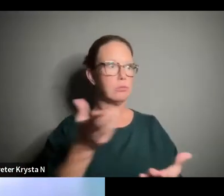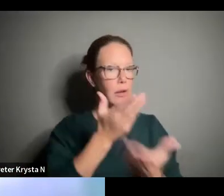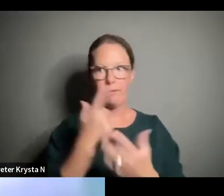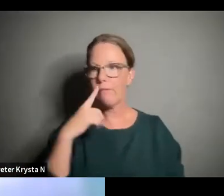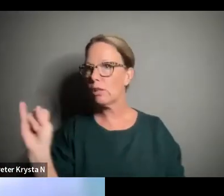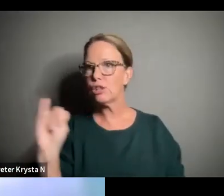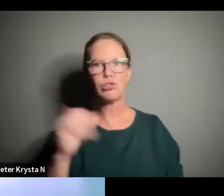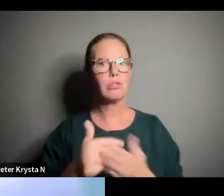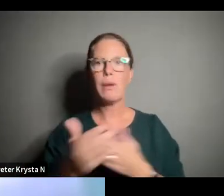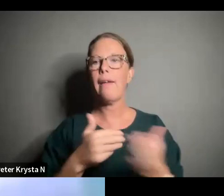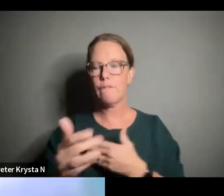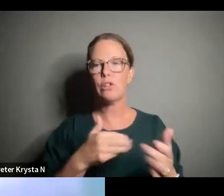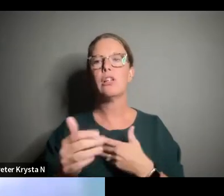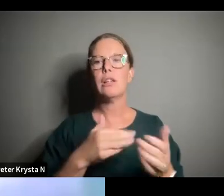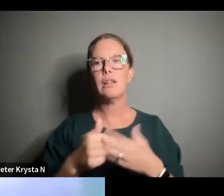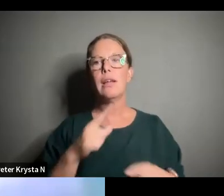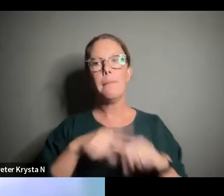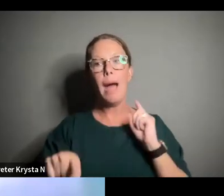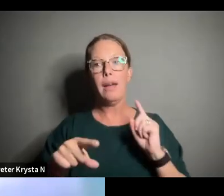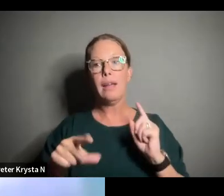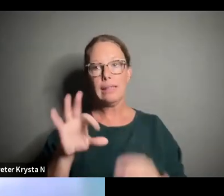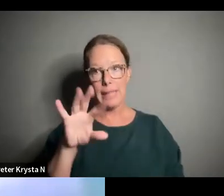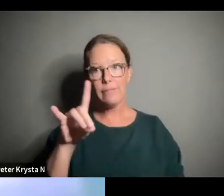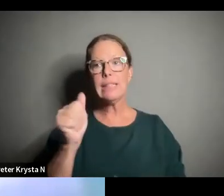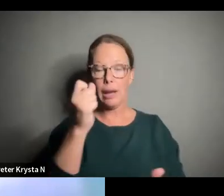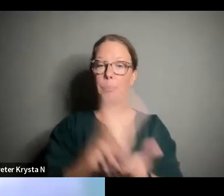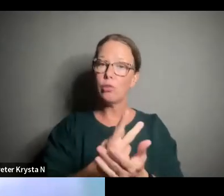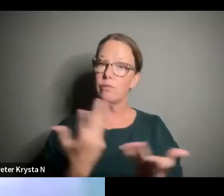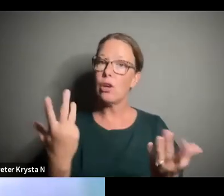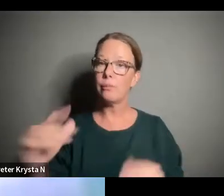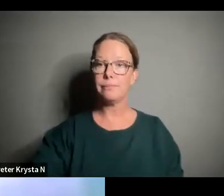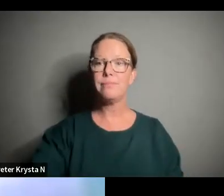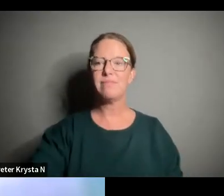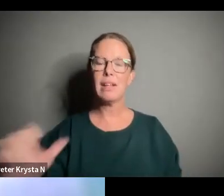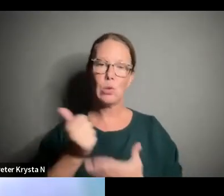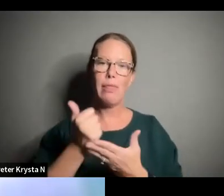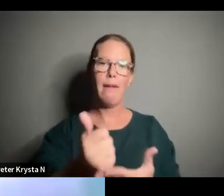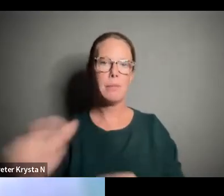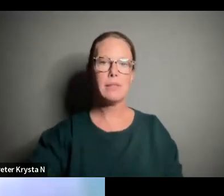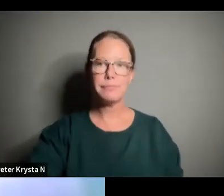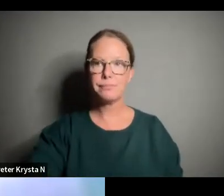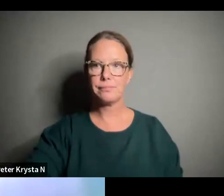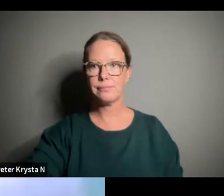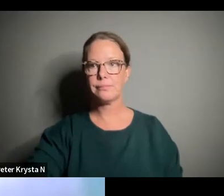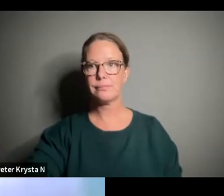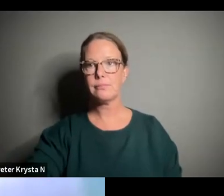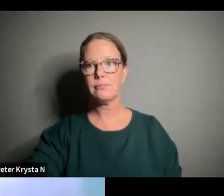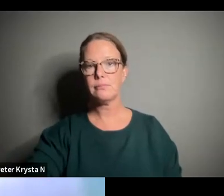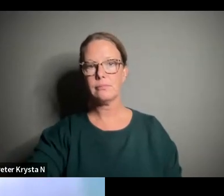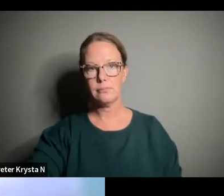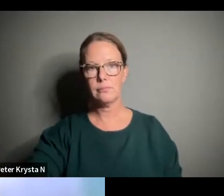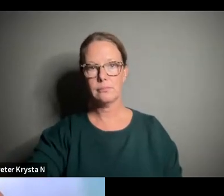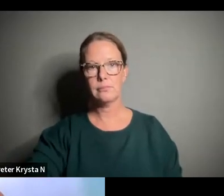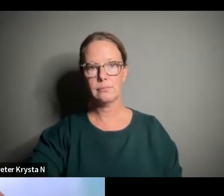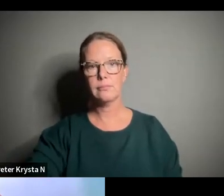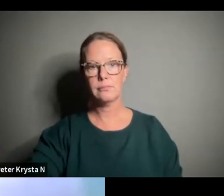insurance company or whatever, but it is FDA approved. So that should make it a little bit easier now.